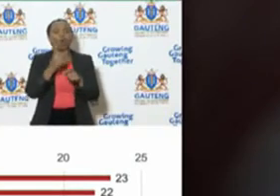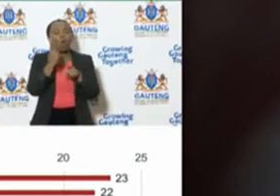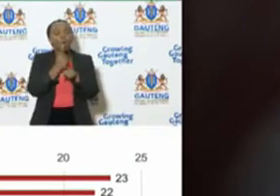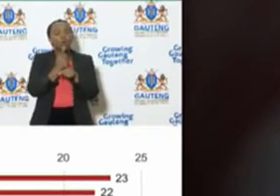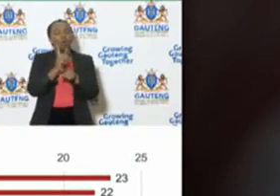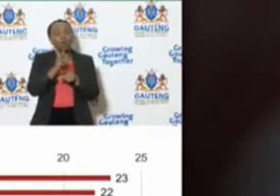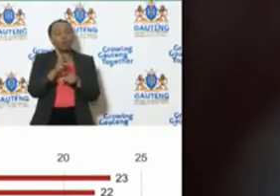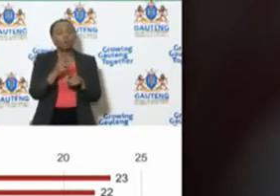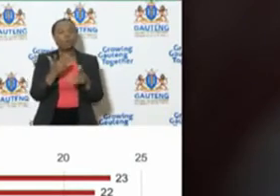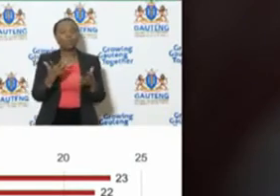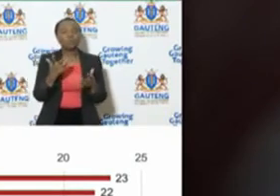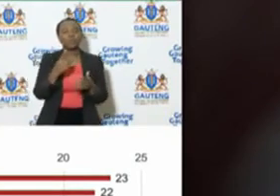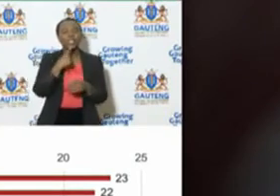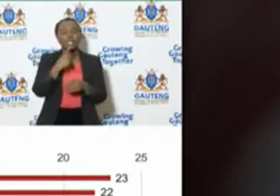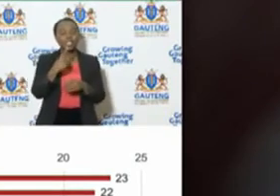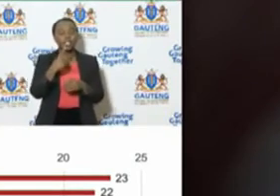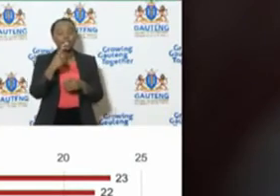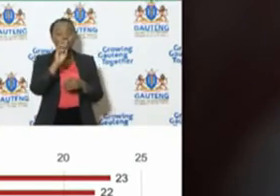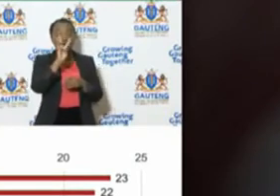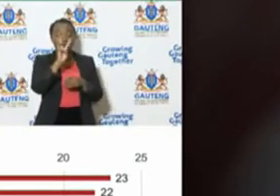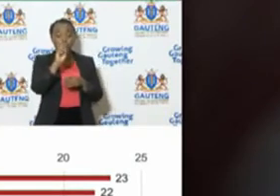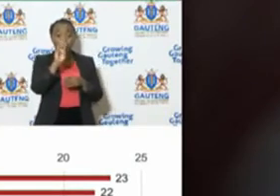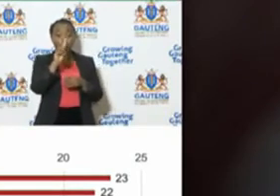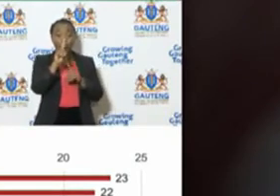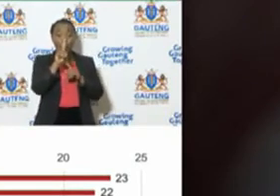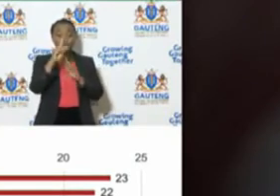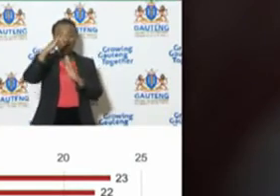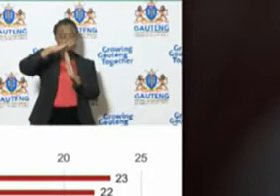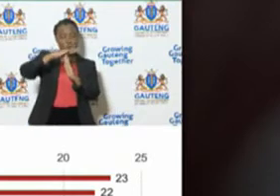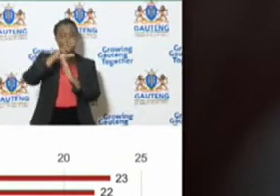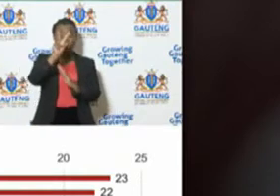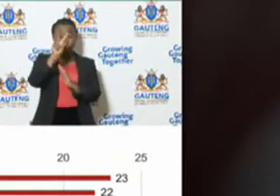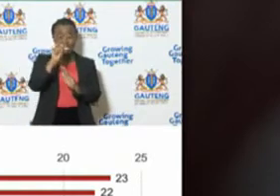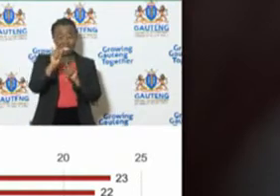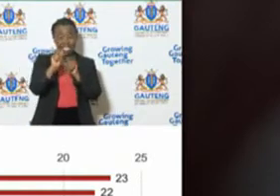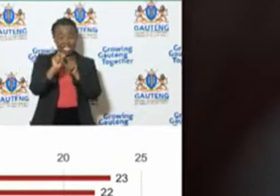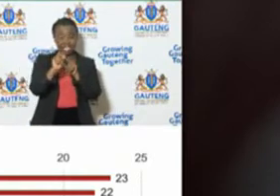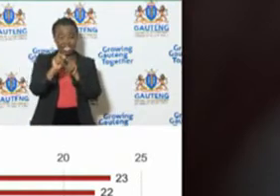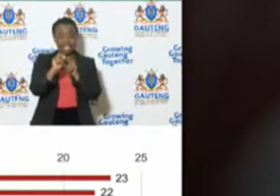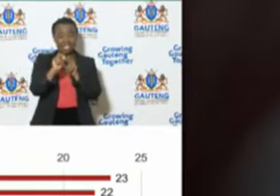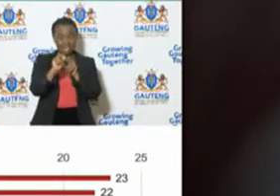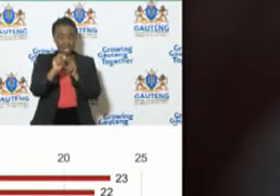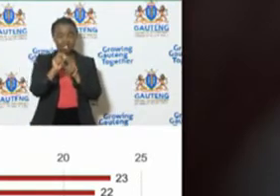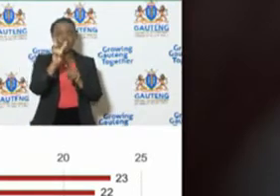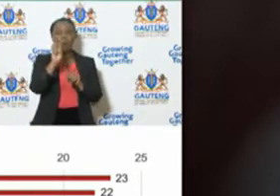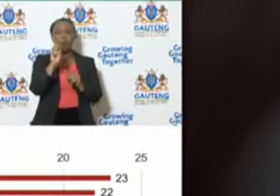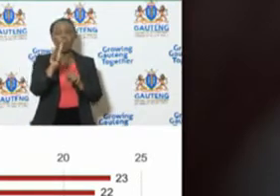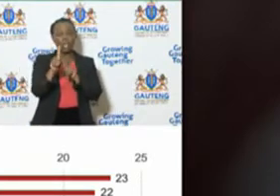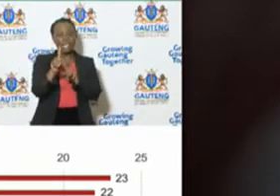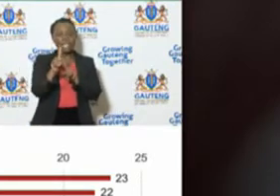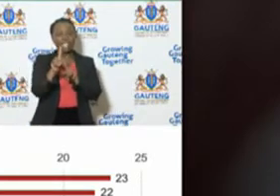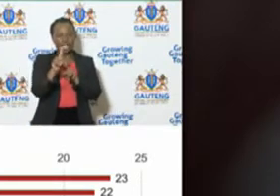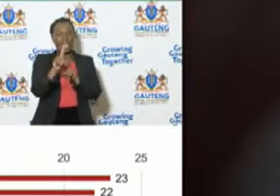you the top 20 wards in Gauteng. In other words, the top 20 wards where we have more